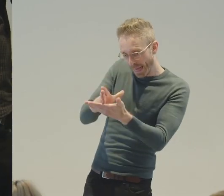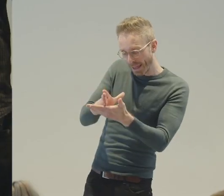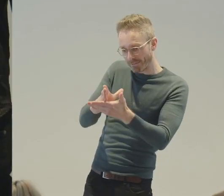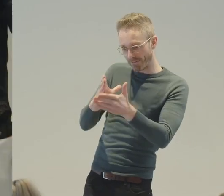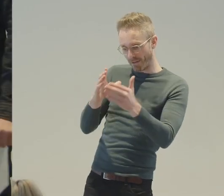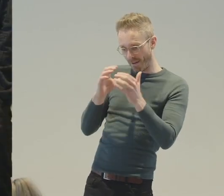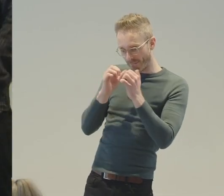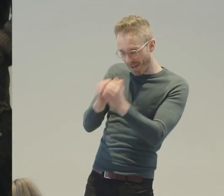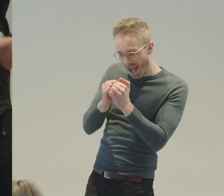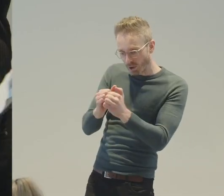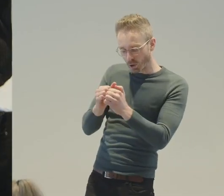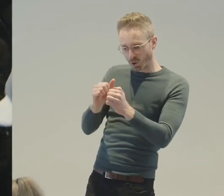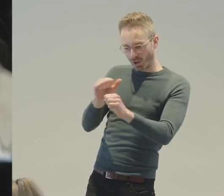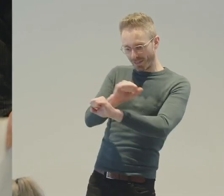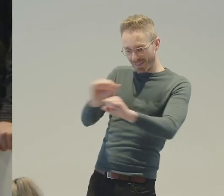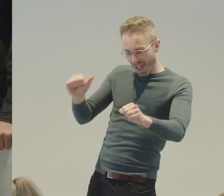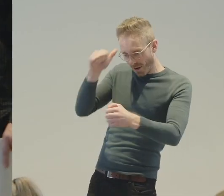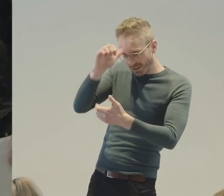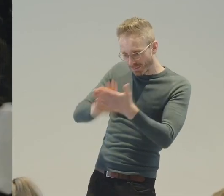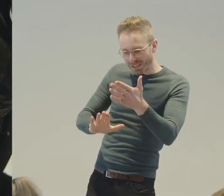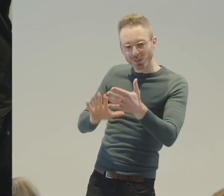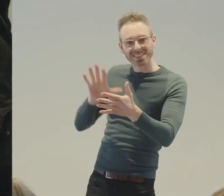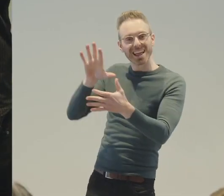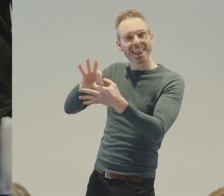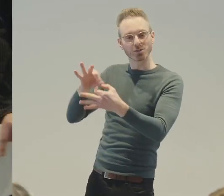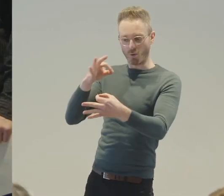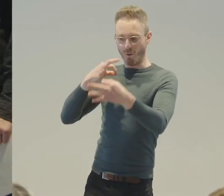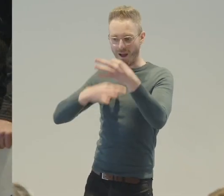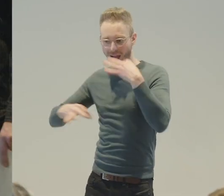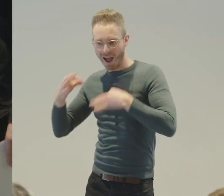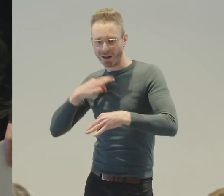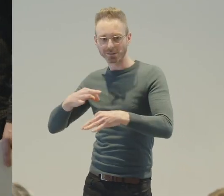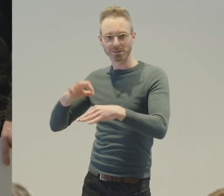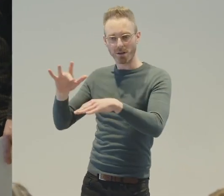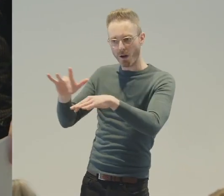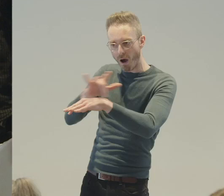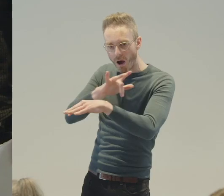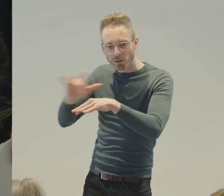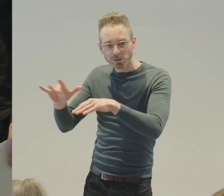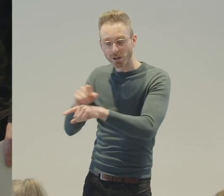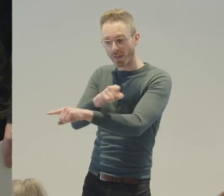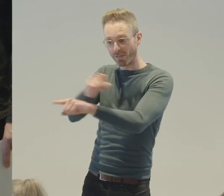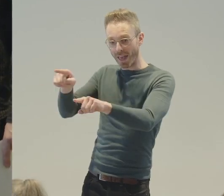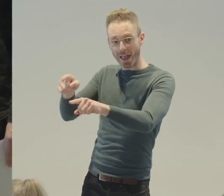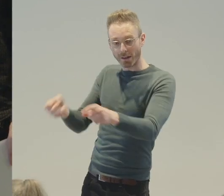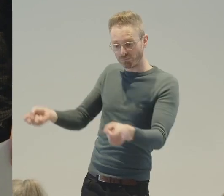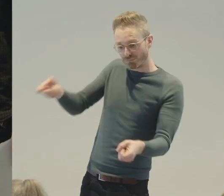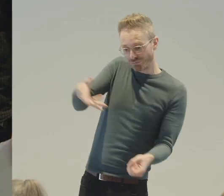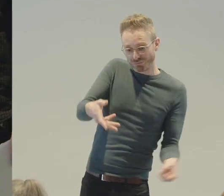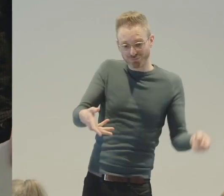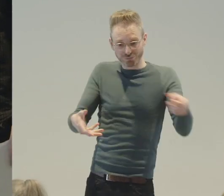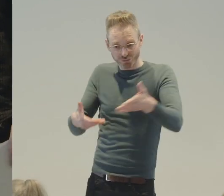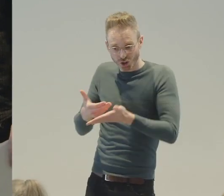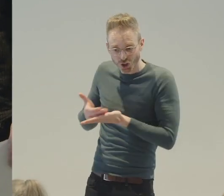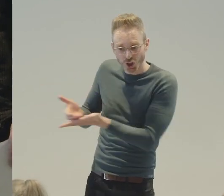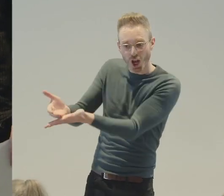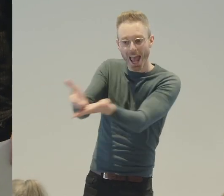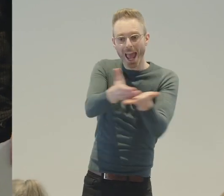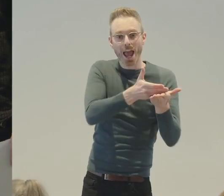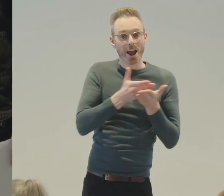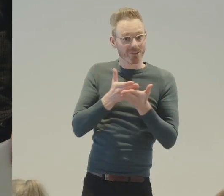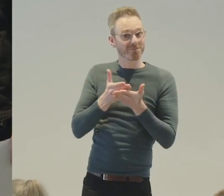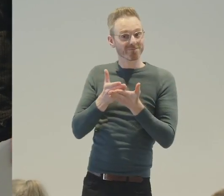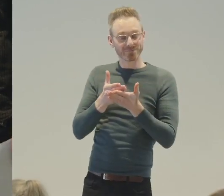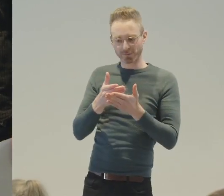arts industry as well, and present them to each other and give each other feedback. Yeah. And it was some very powerful presentations